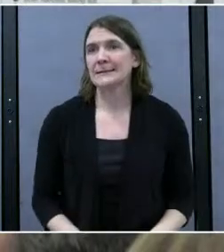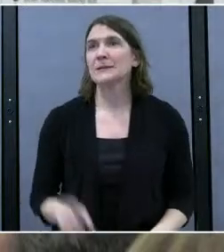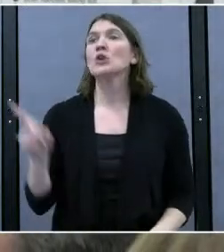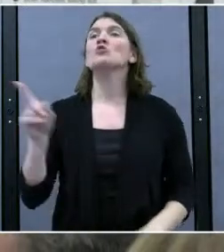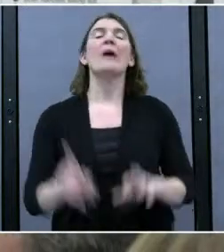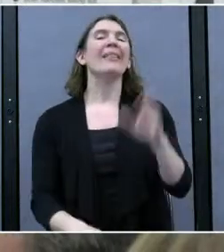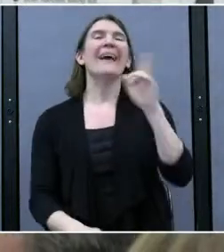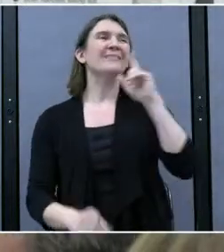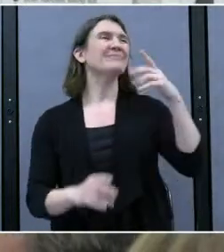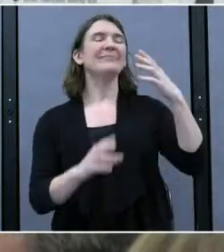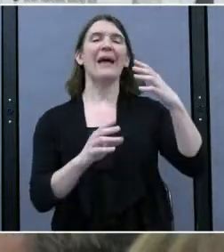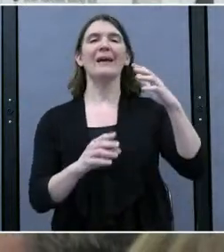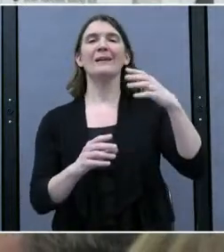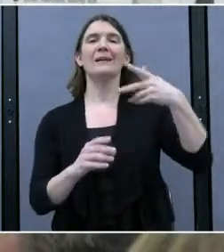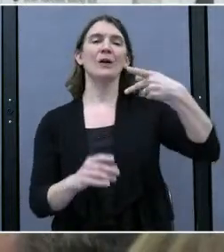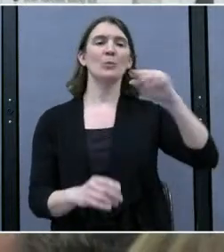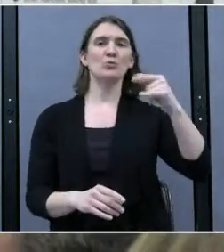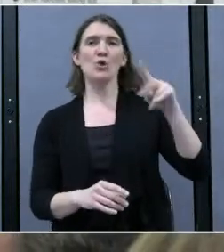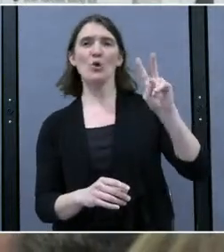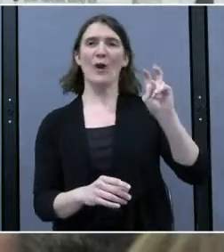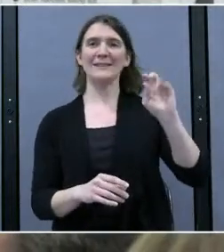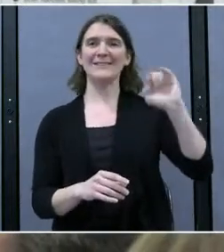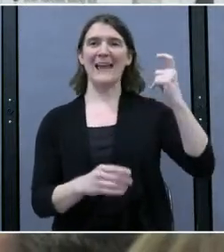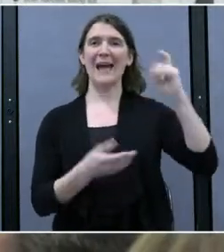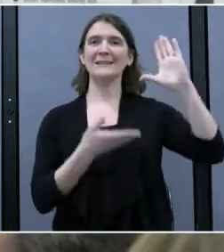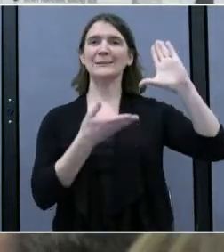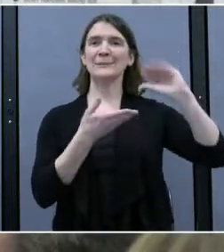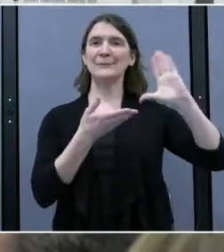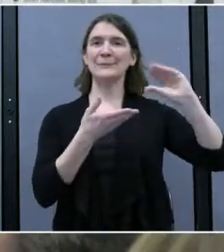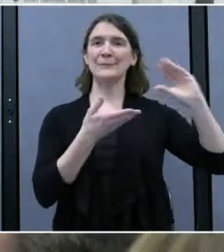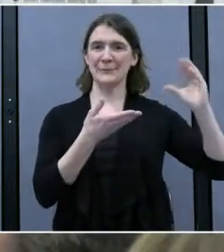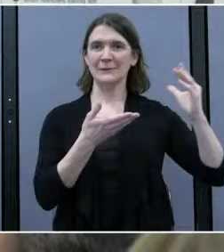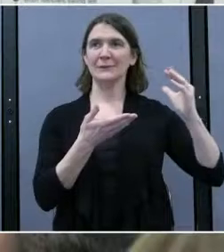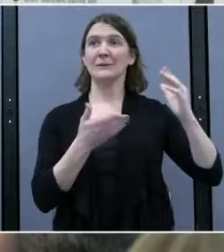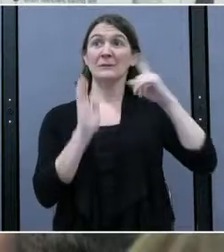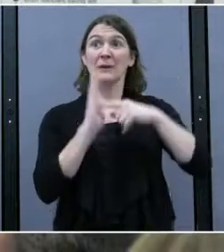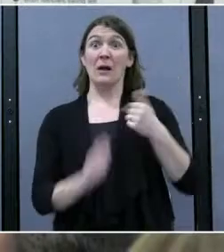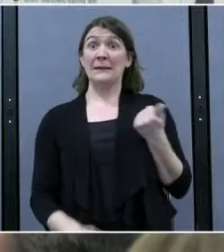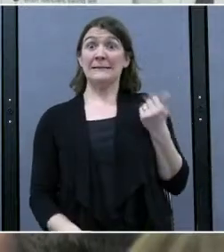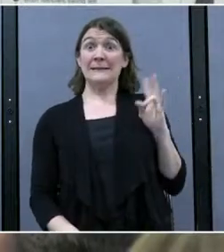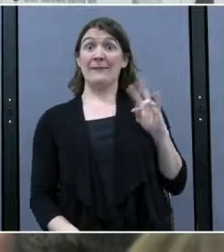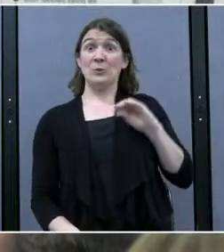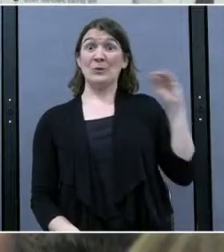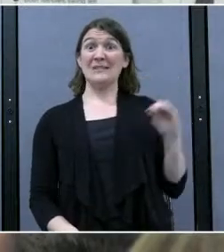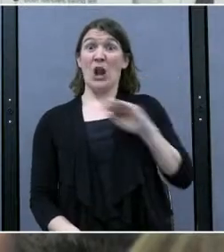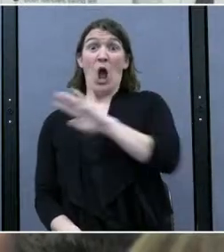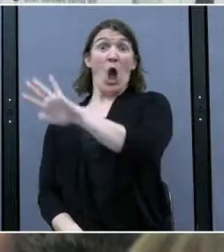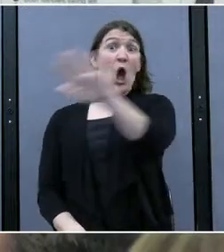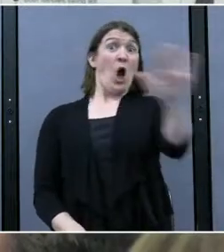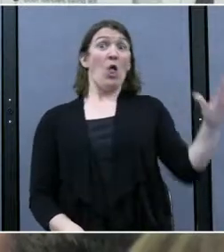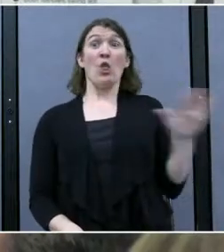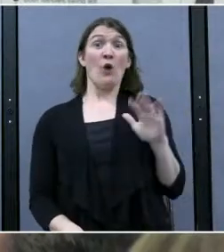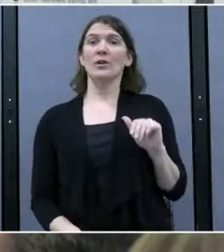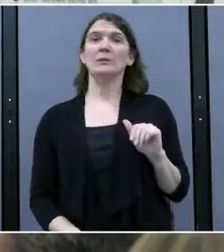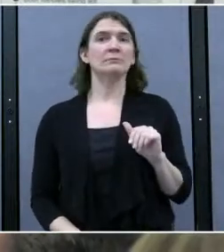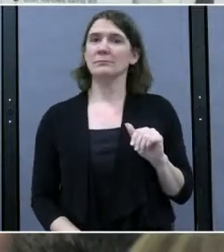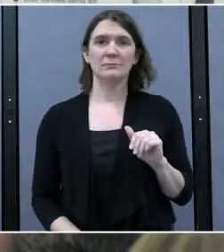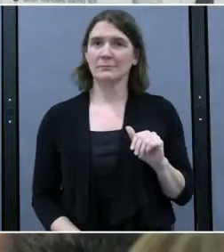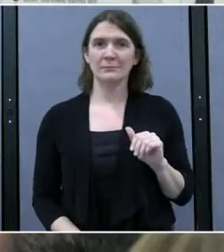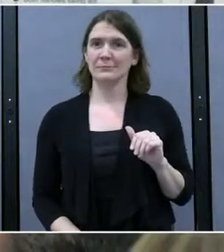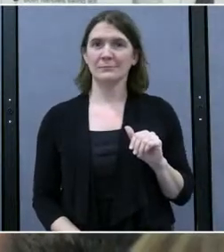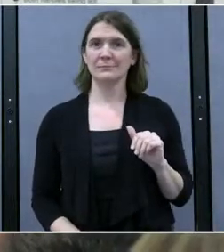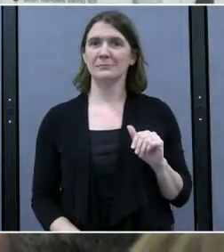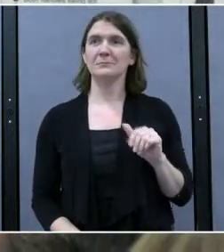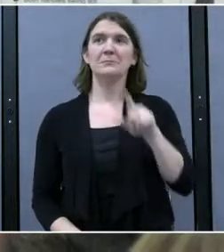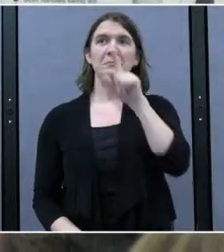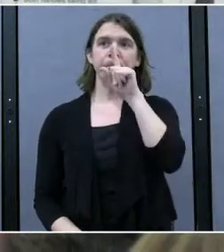rebate. Like a progressive taxation. A progressive, thank you. Yeah. So like when we're talking about 17% across the board, it's actually not going to